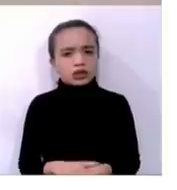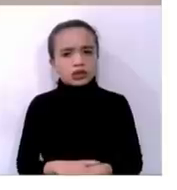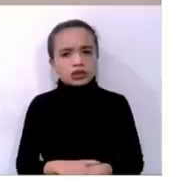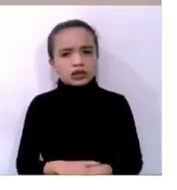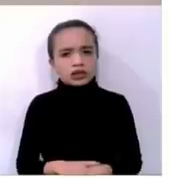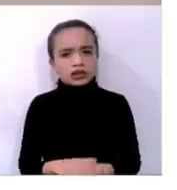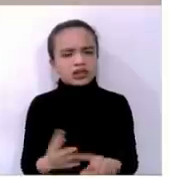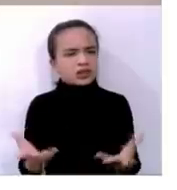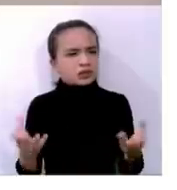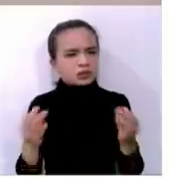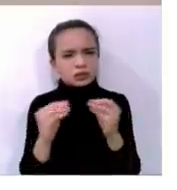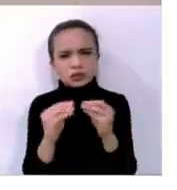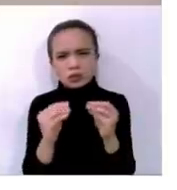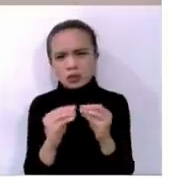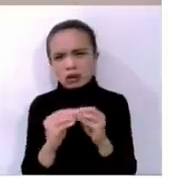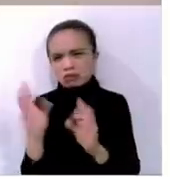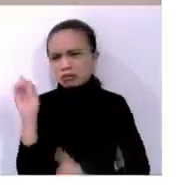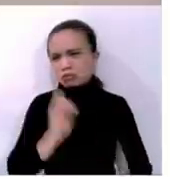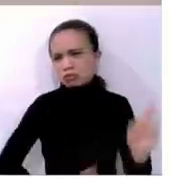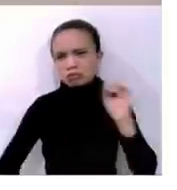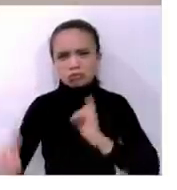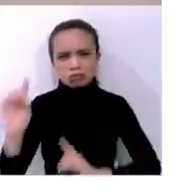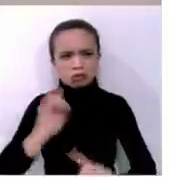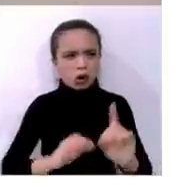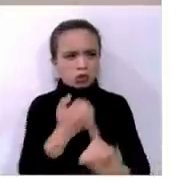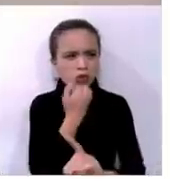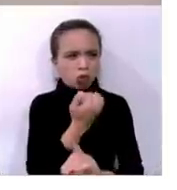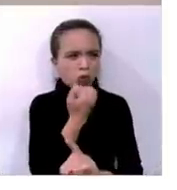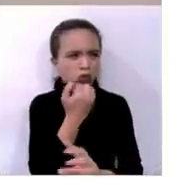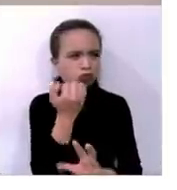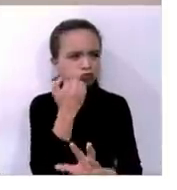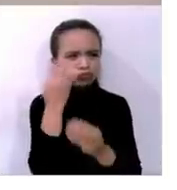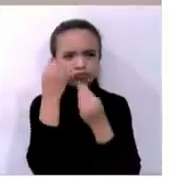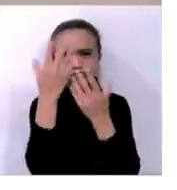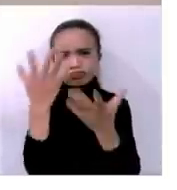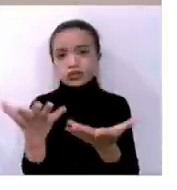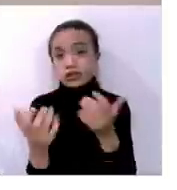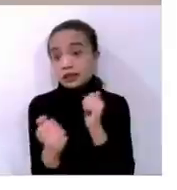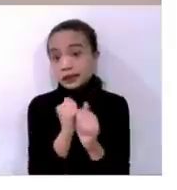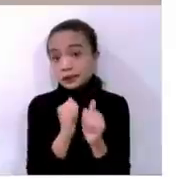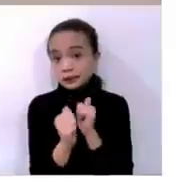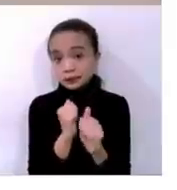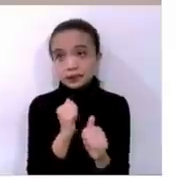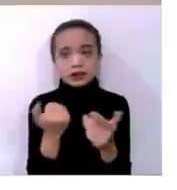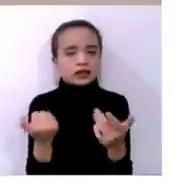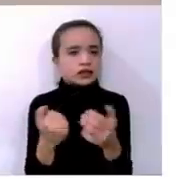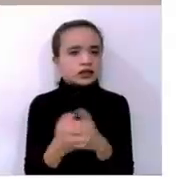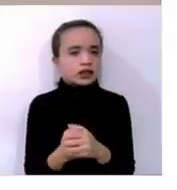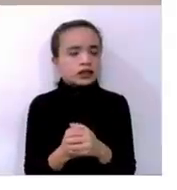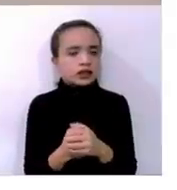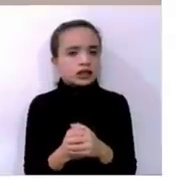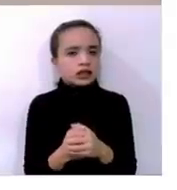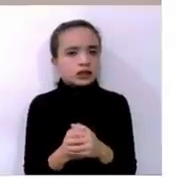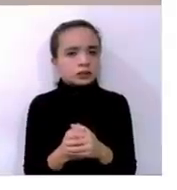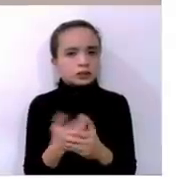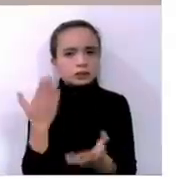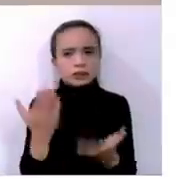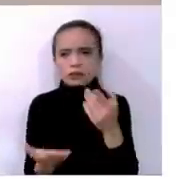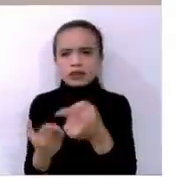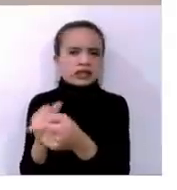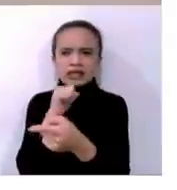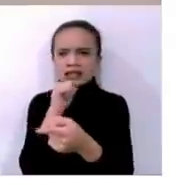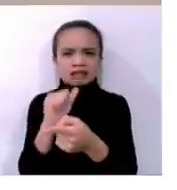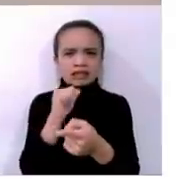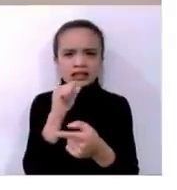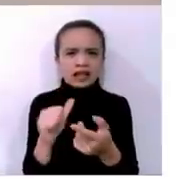and it's full of grammatical and typographical errors, which means that She probably did not really spend